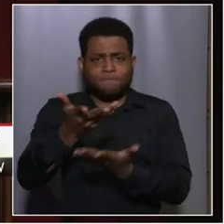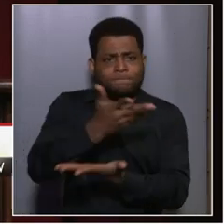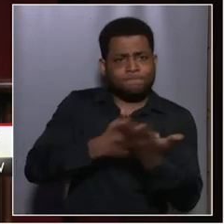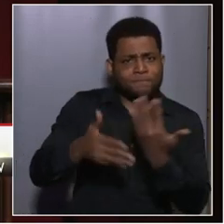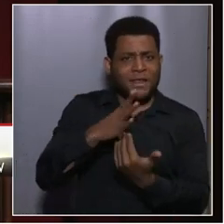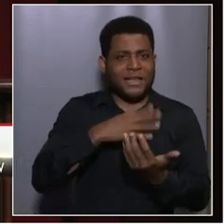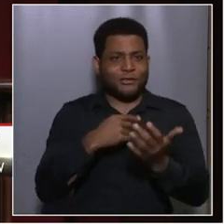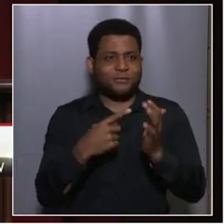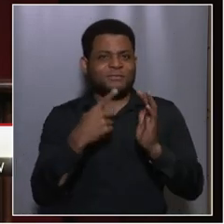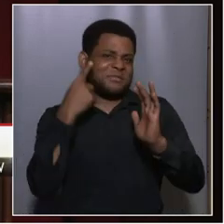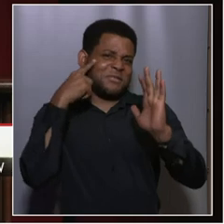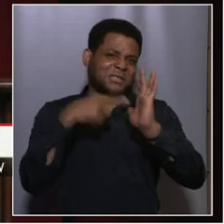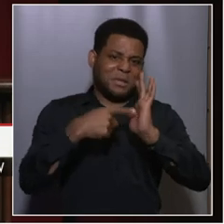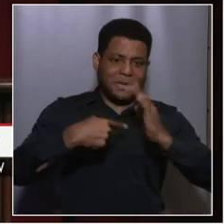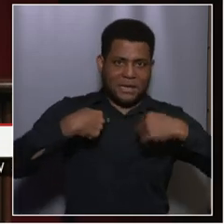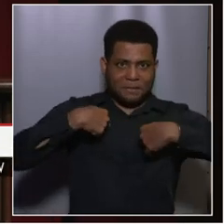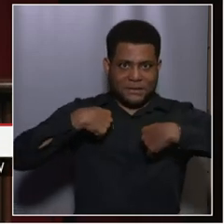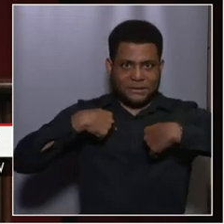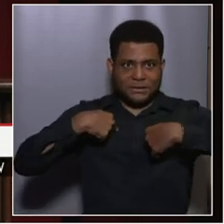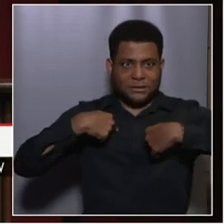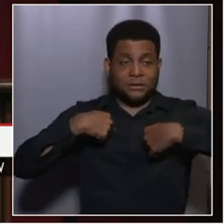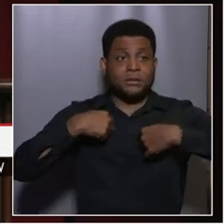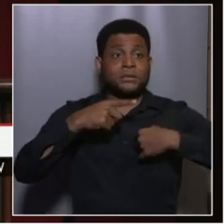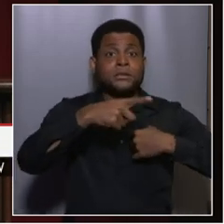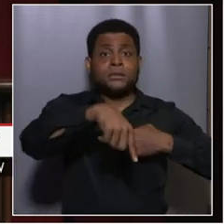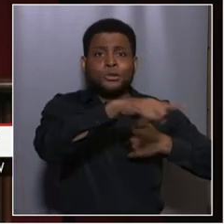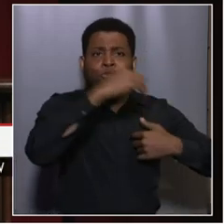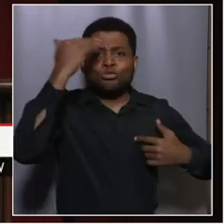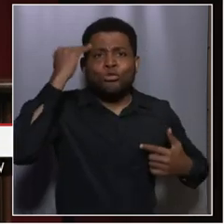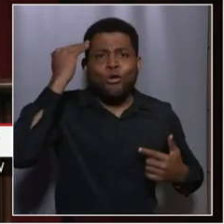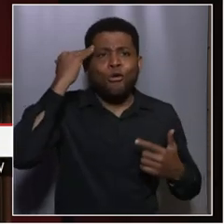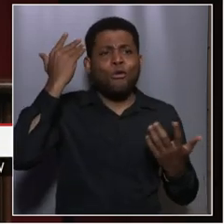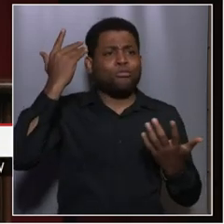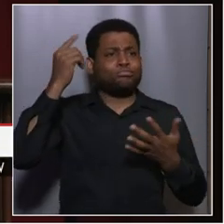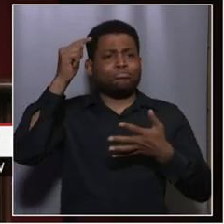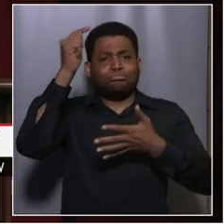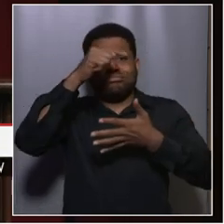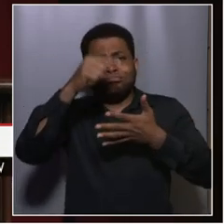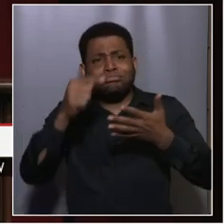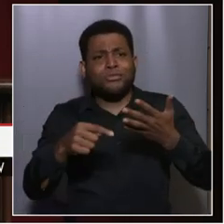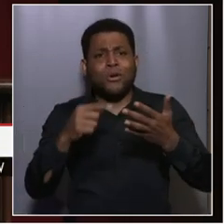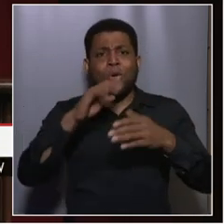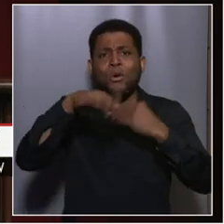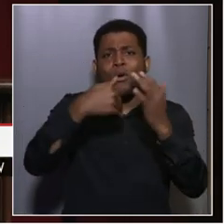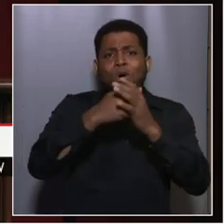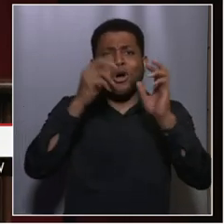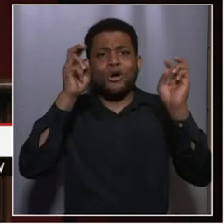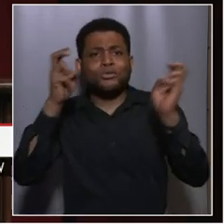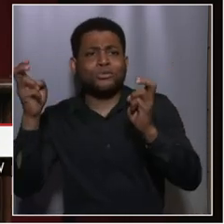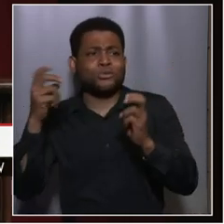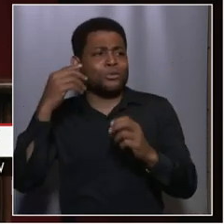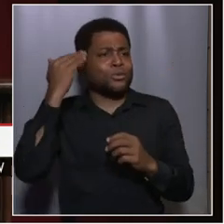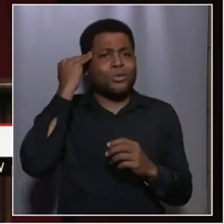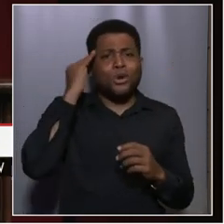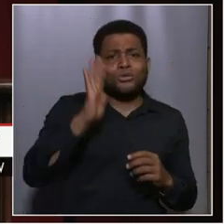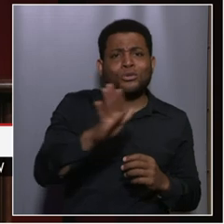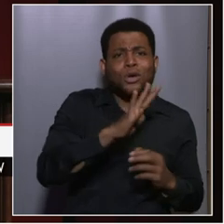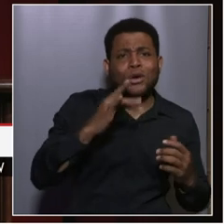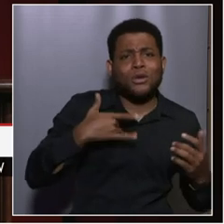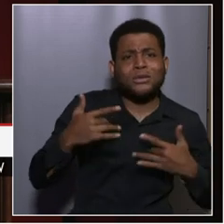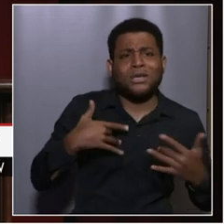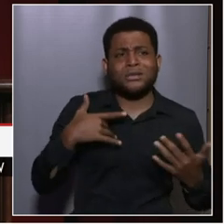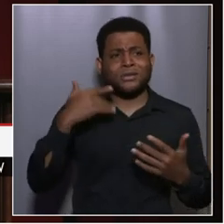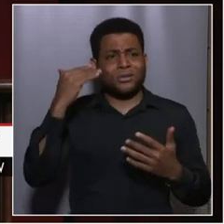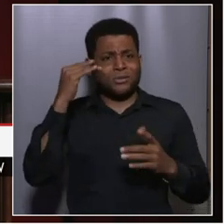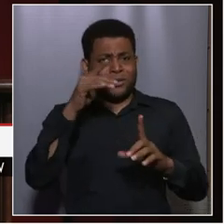the issues. So they should know you. They should know your neighborhoods of concern. They should know